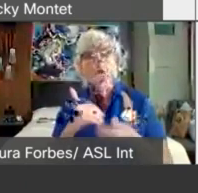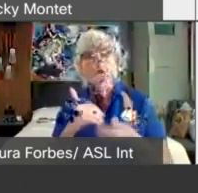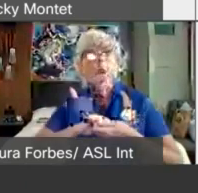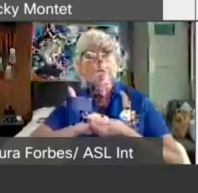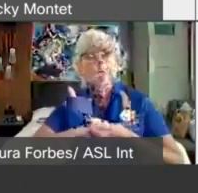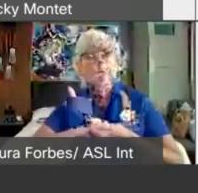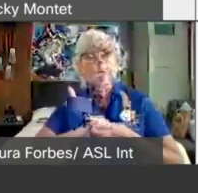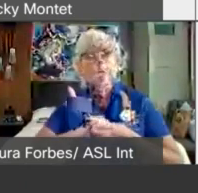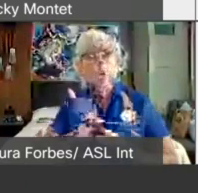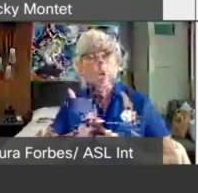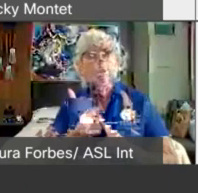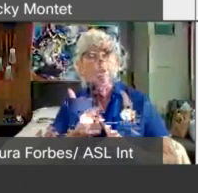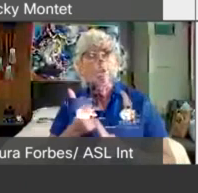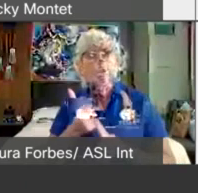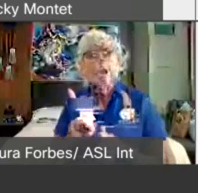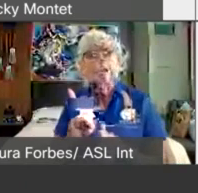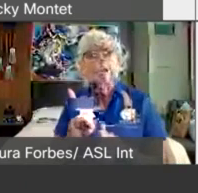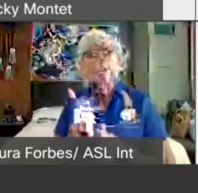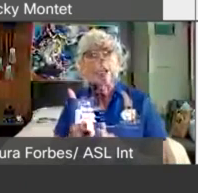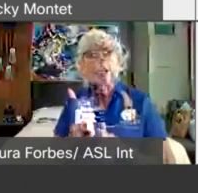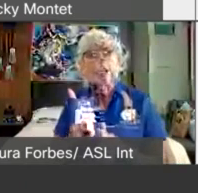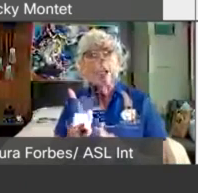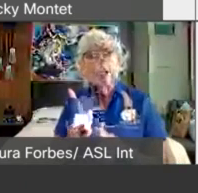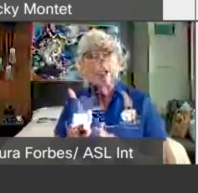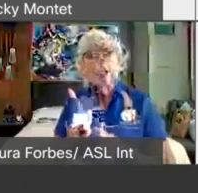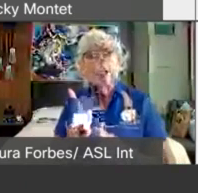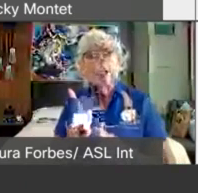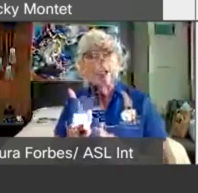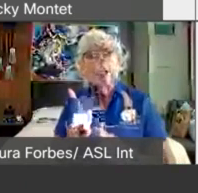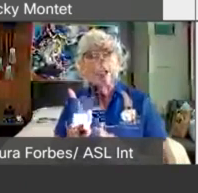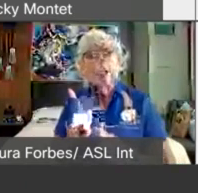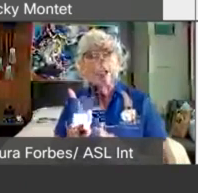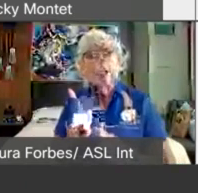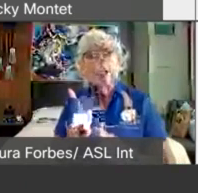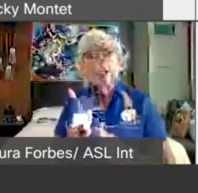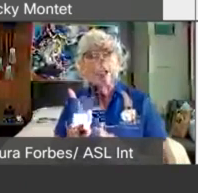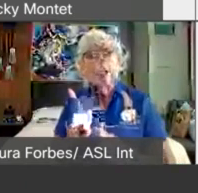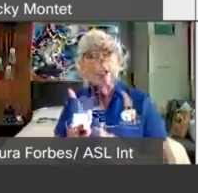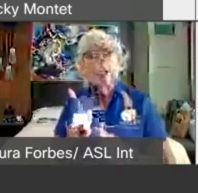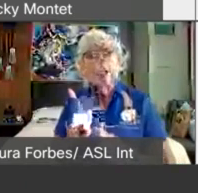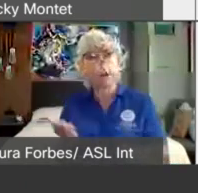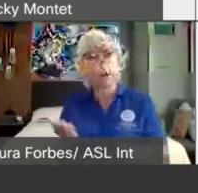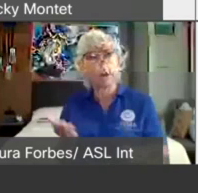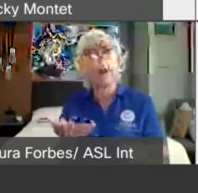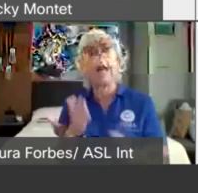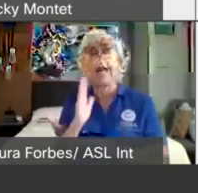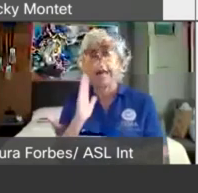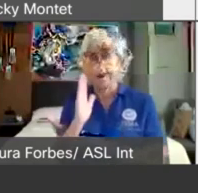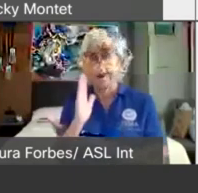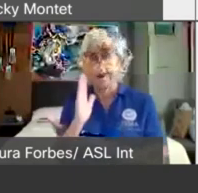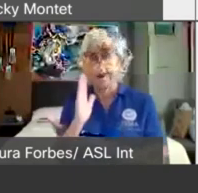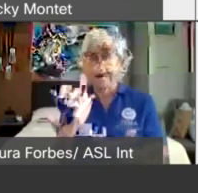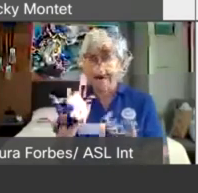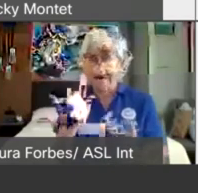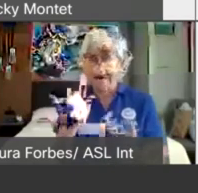from SBA, and I'm going to call on him before the evening